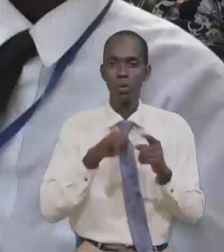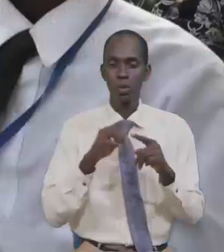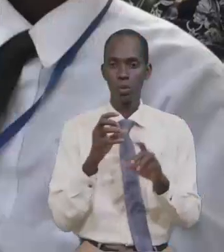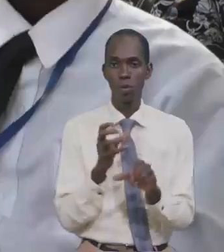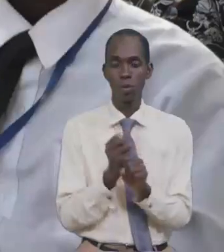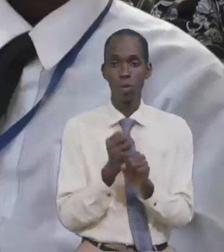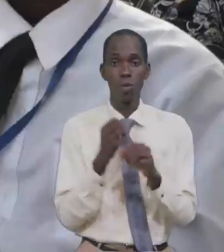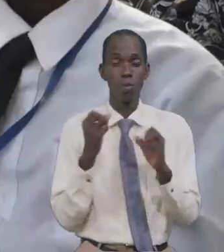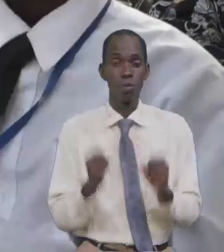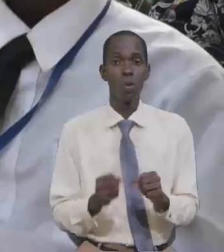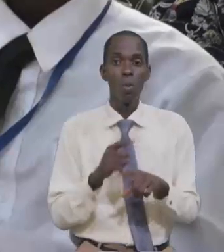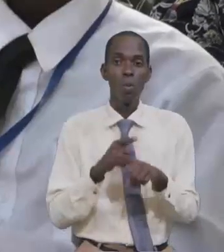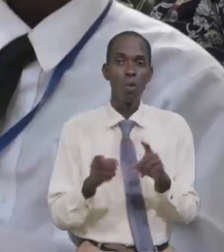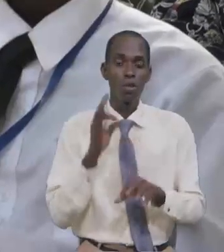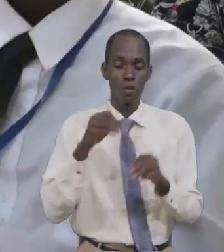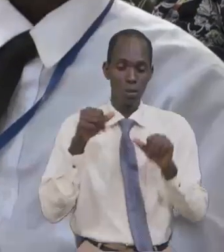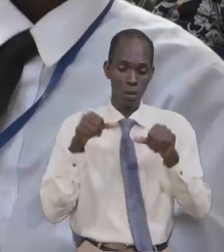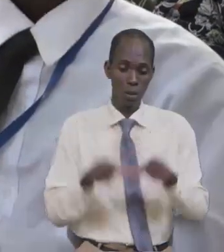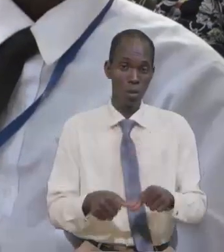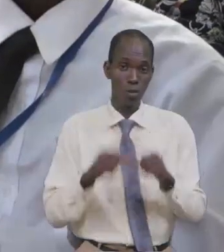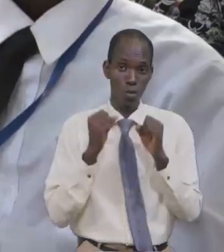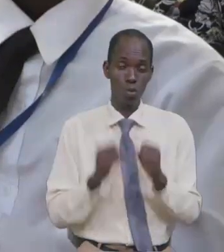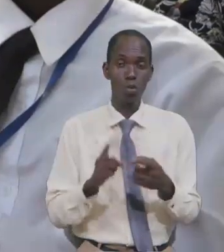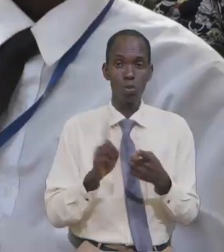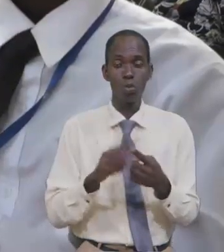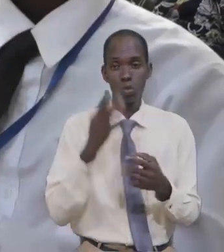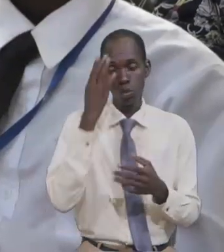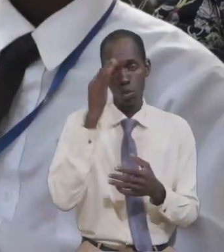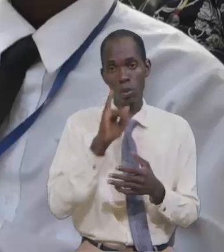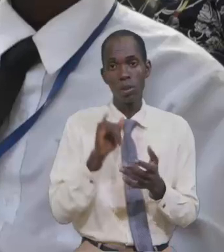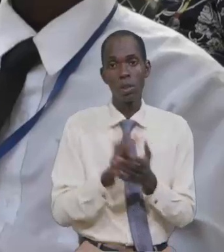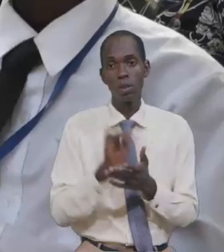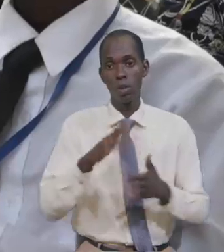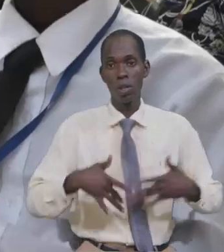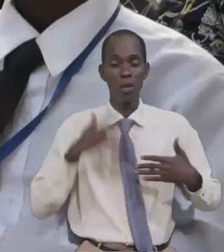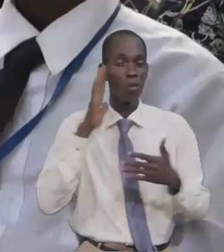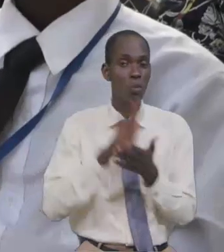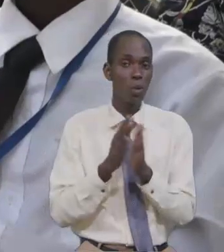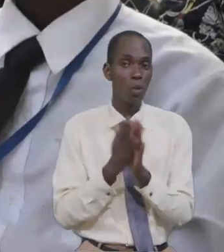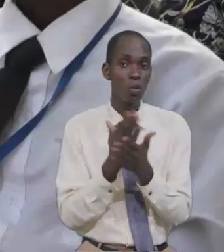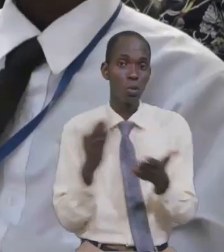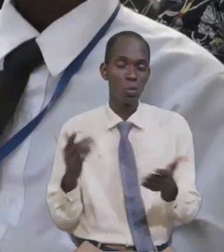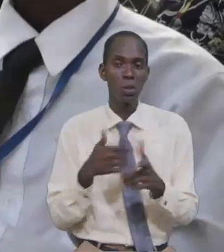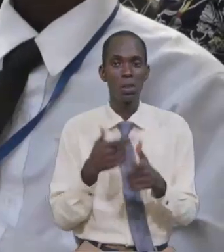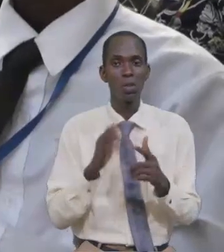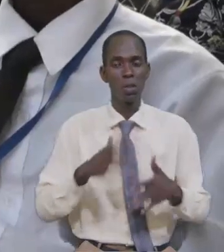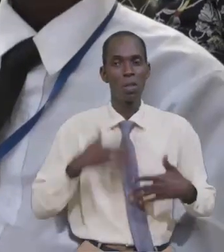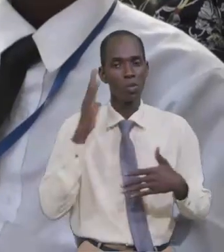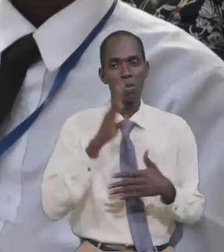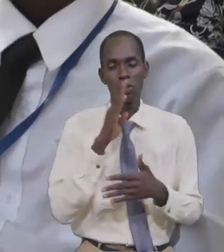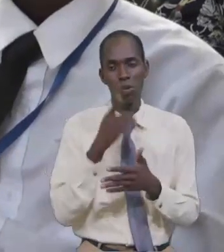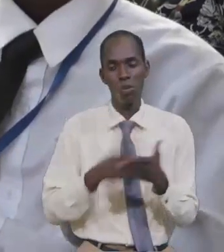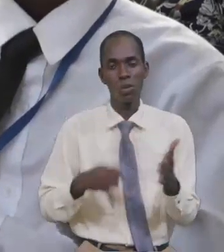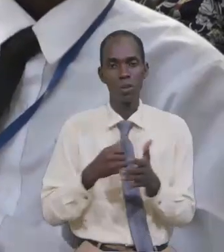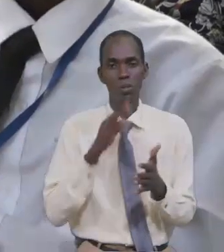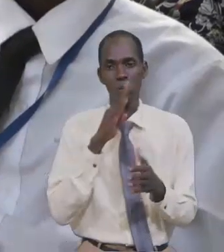will amount to something. And then you pursue that mastery, you will get there.